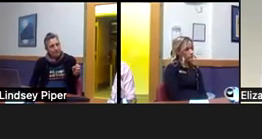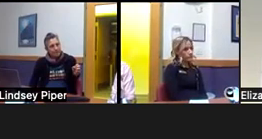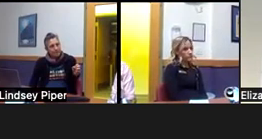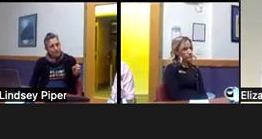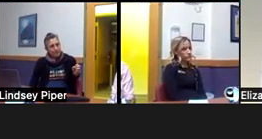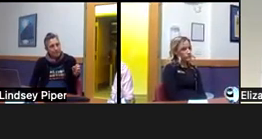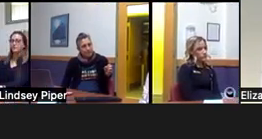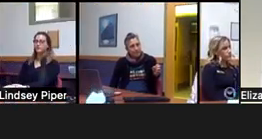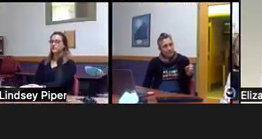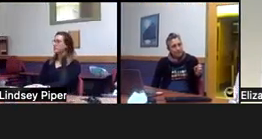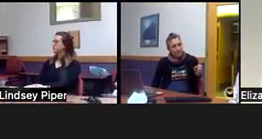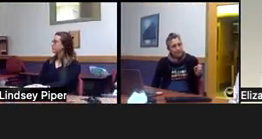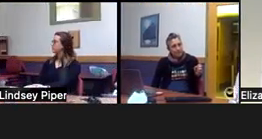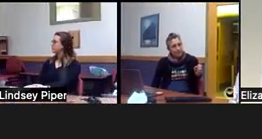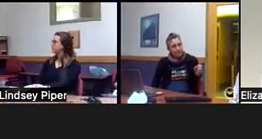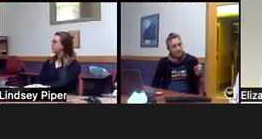What is HTMPF?